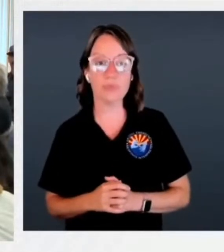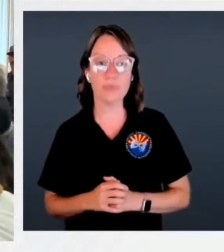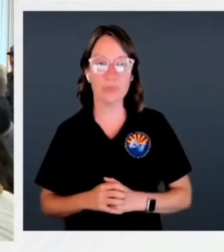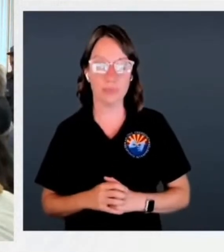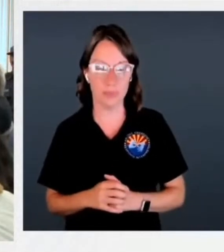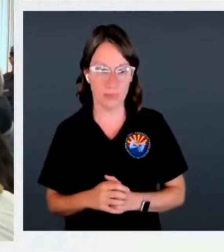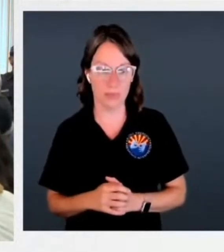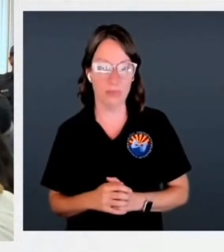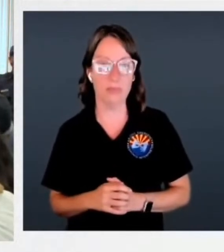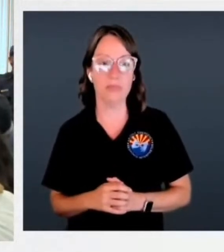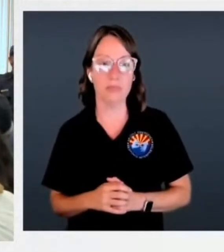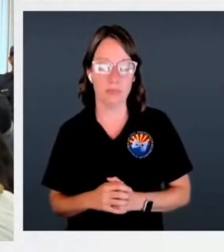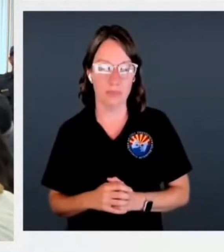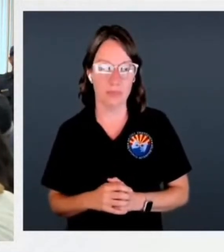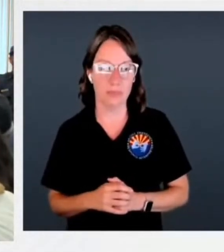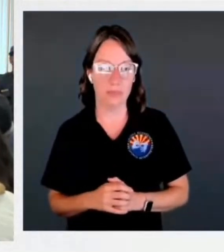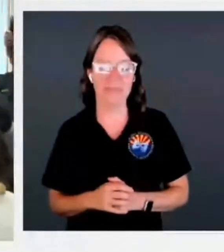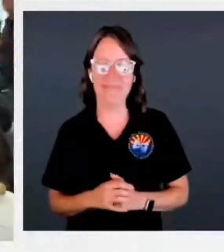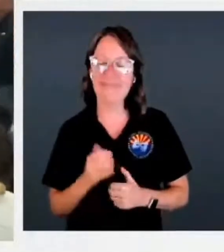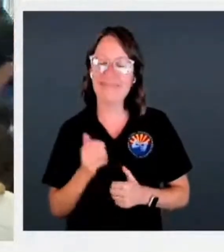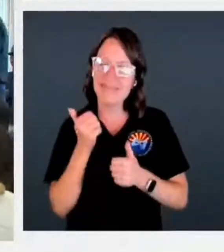It's all right, everybody messes up my name.